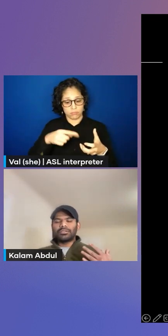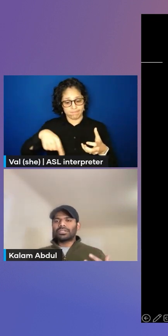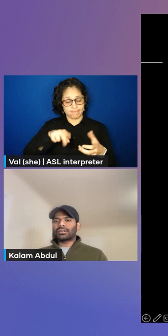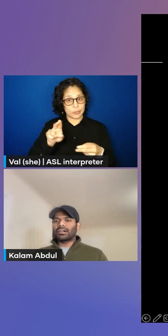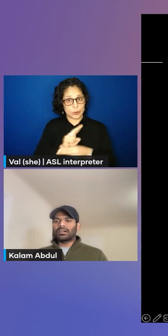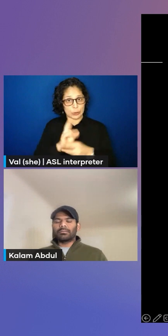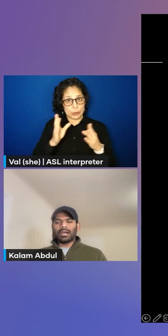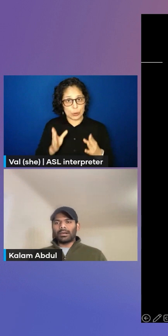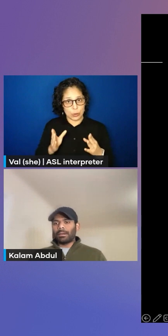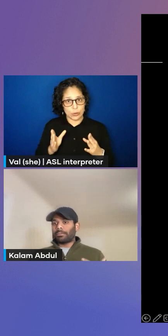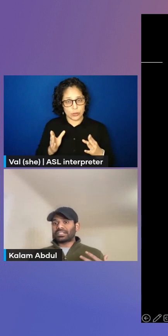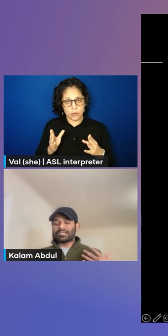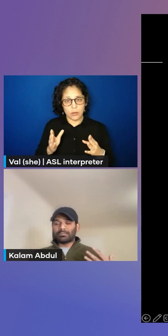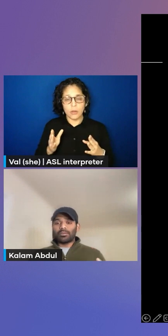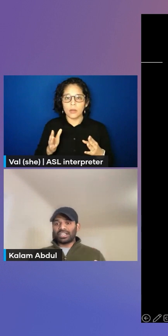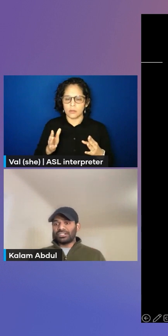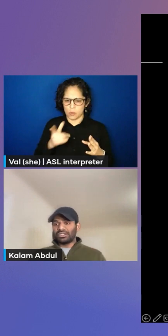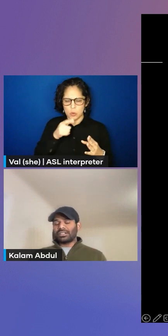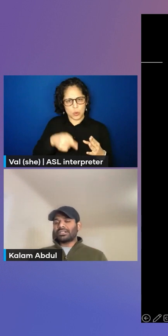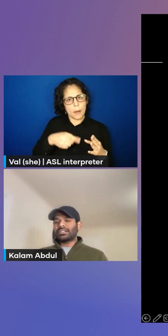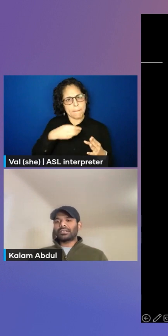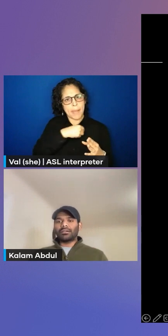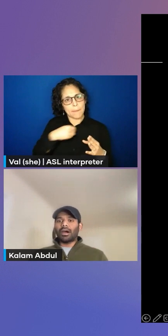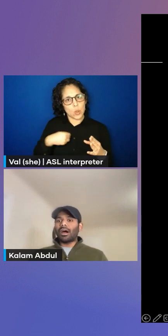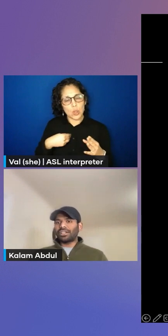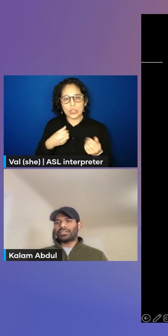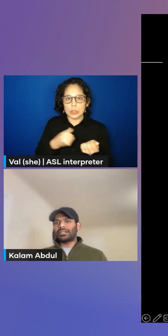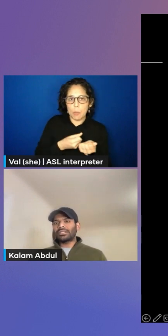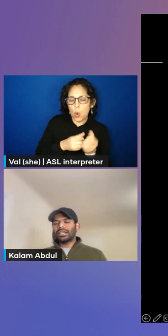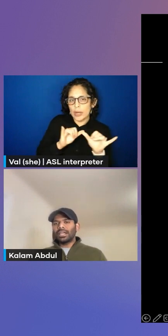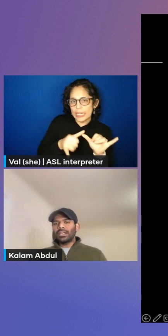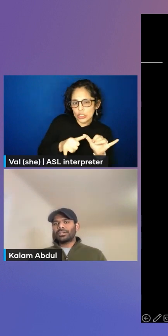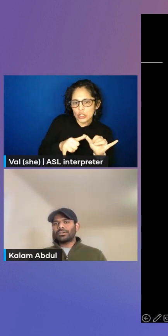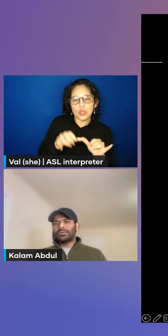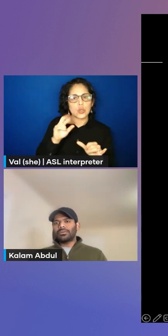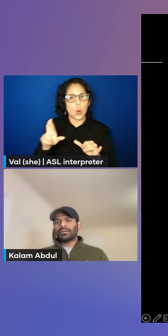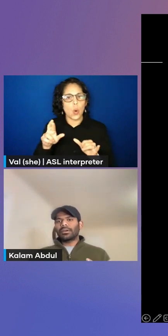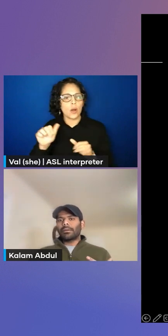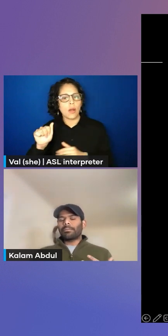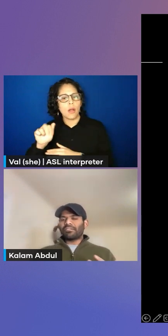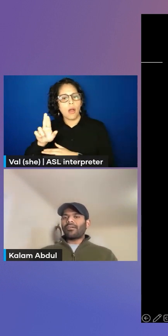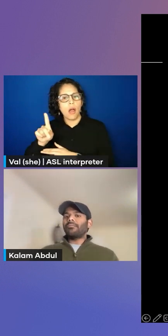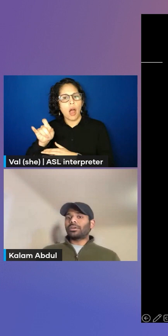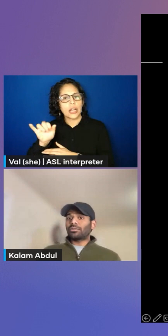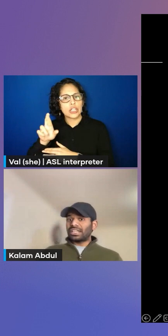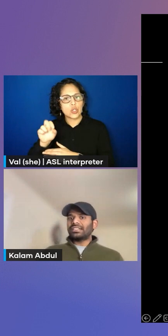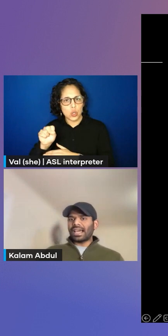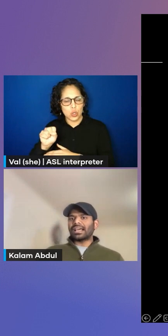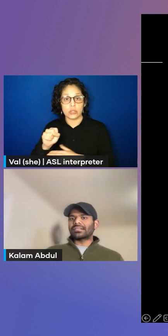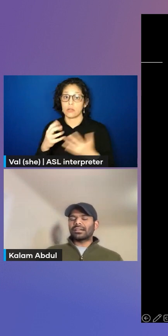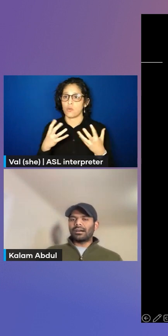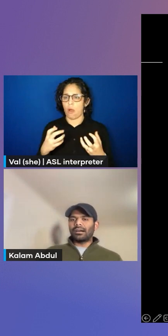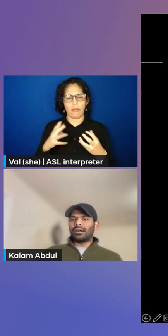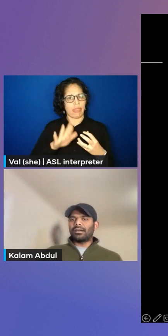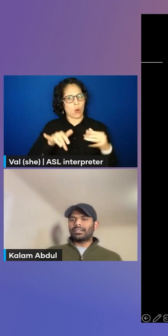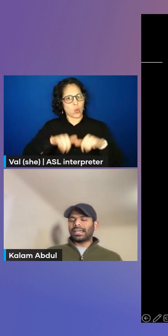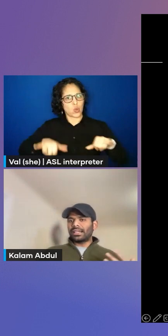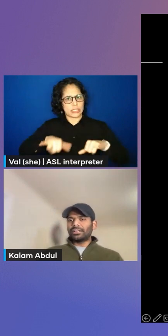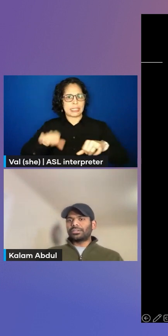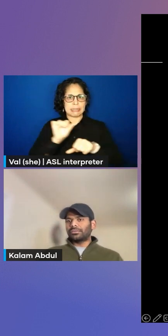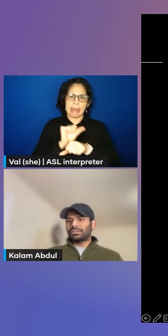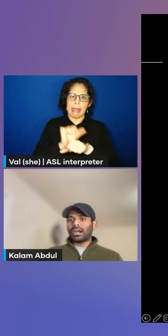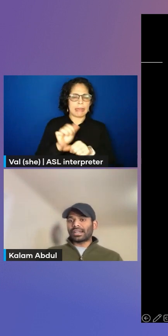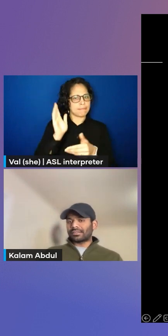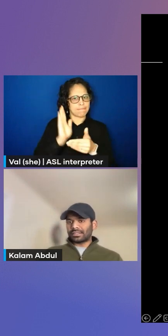The users are members of support engineers or auditors to perform the routine task on